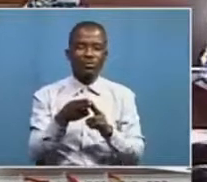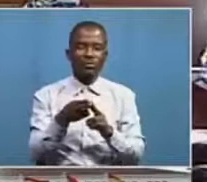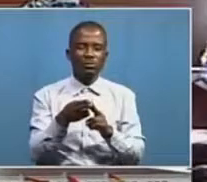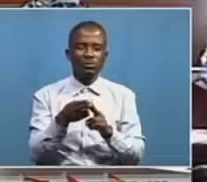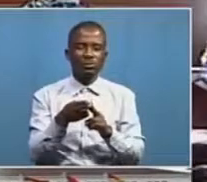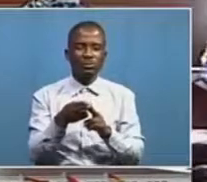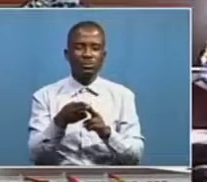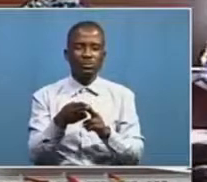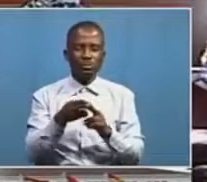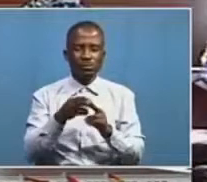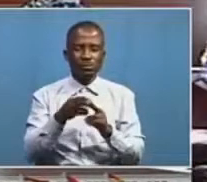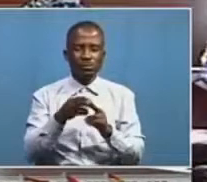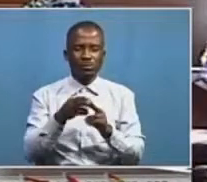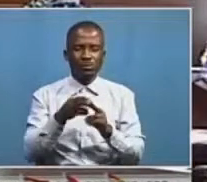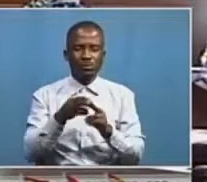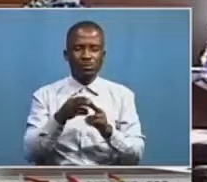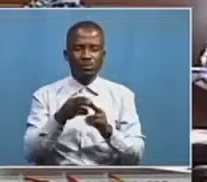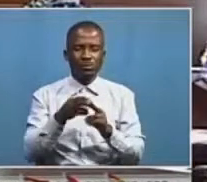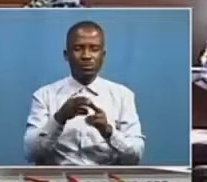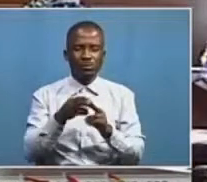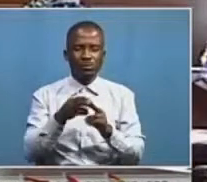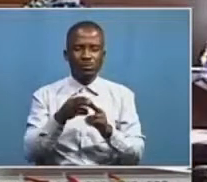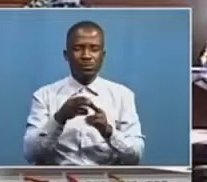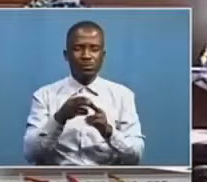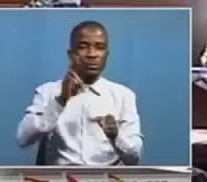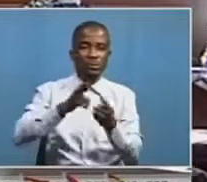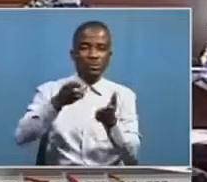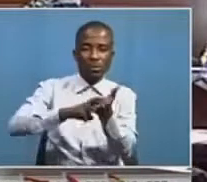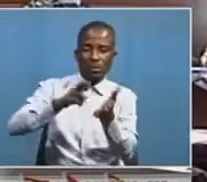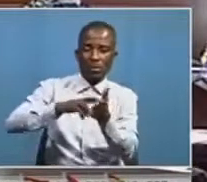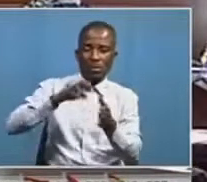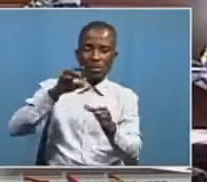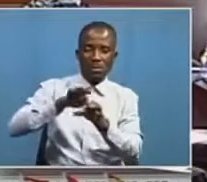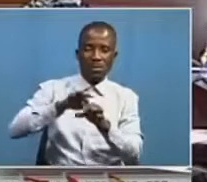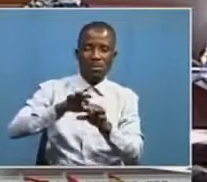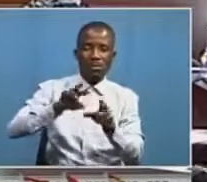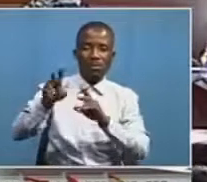cast actually totaled and was known to be